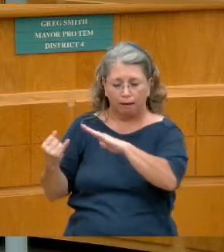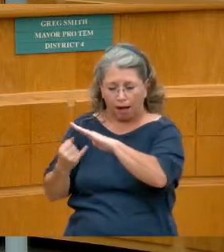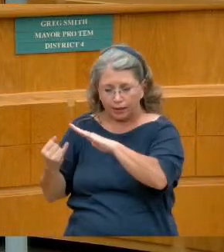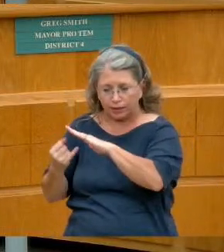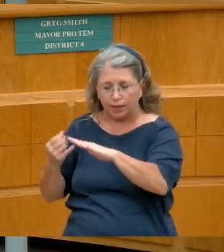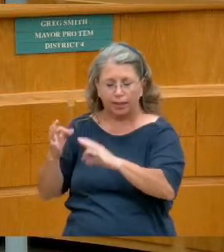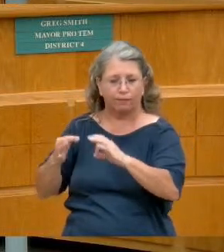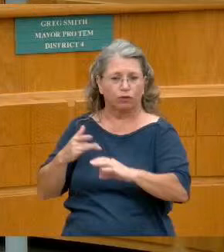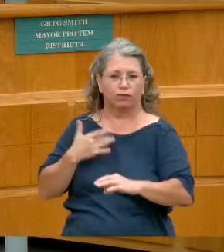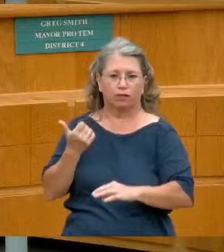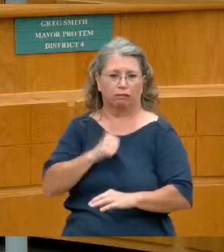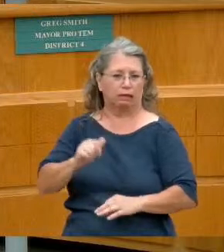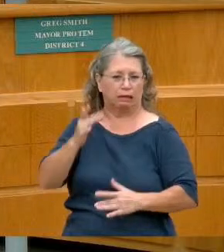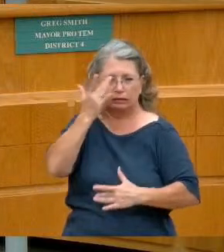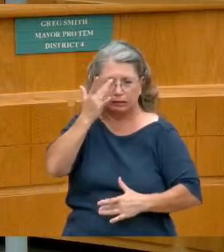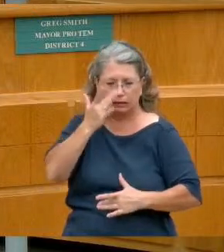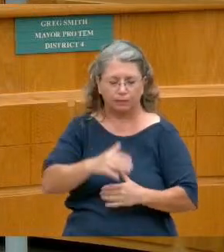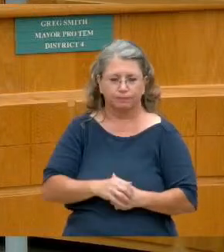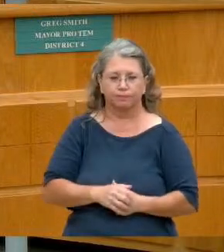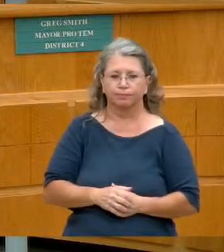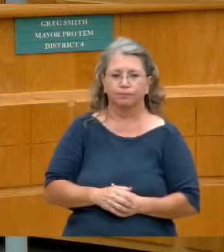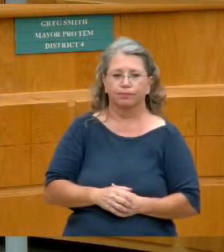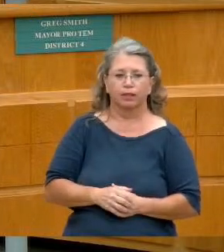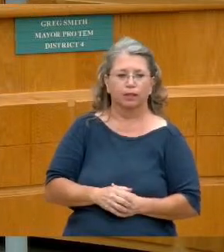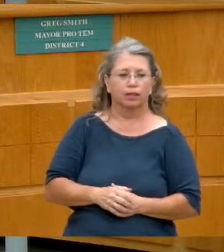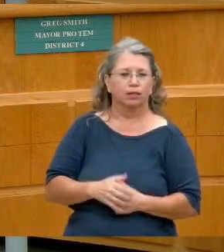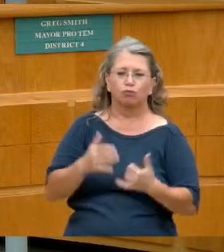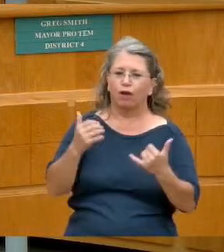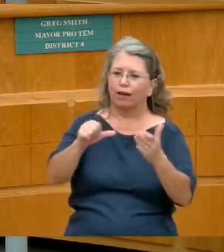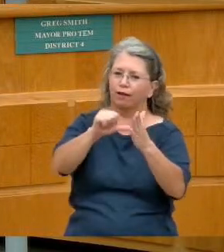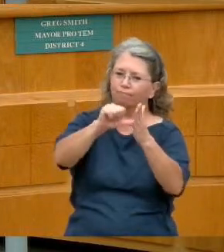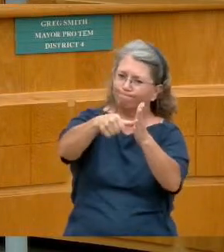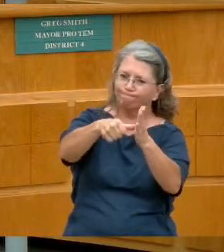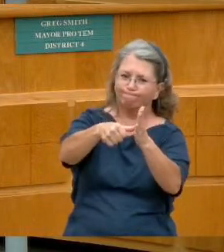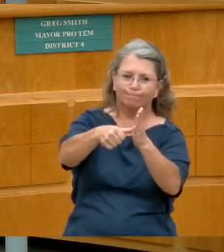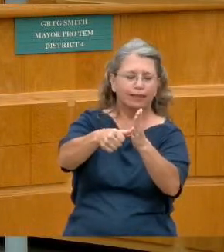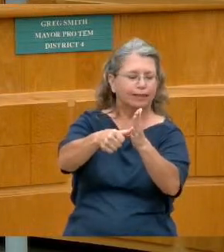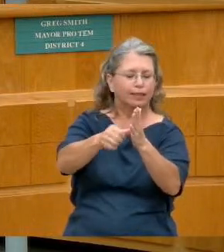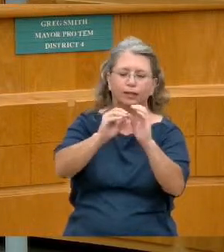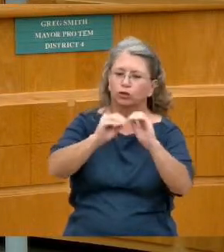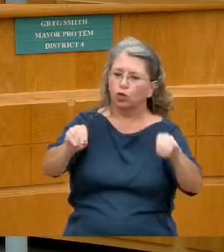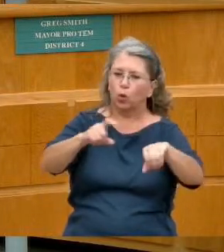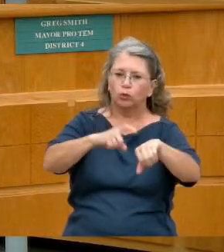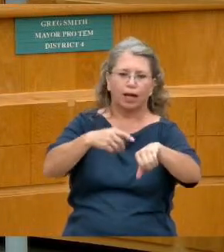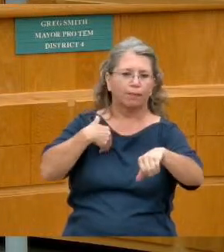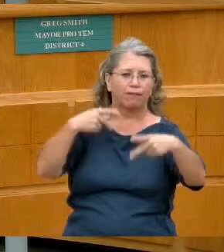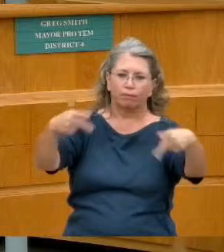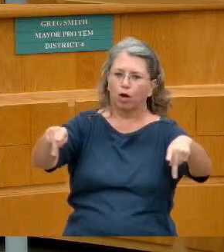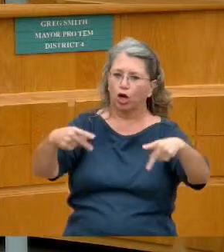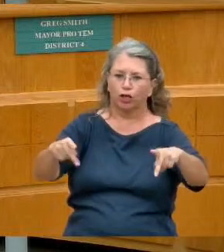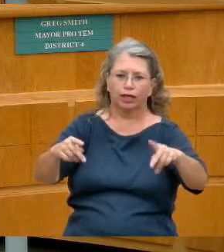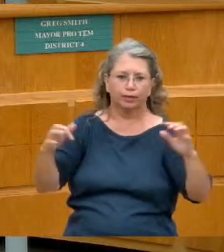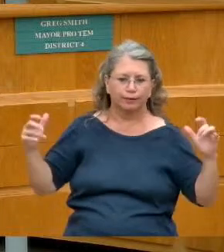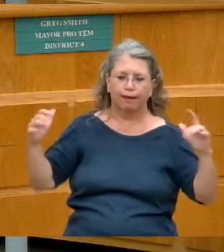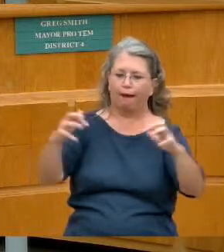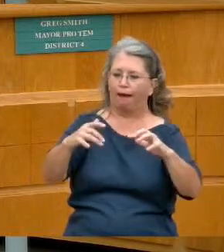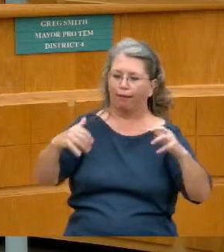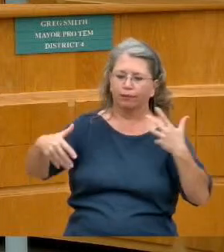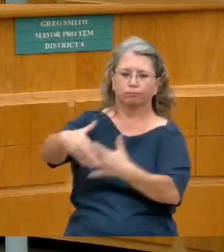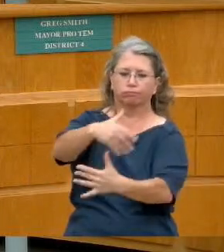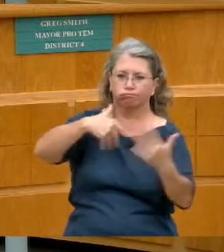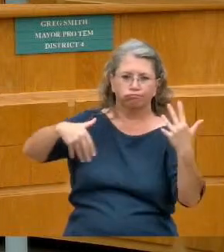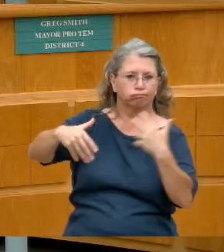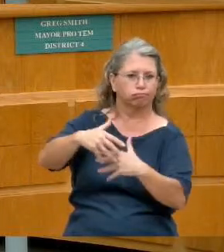Right now, I'm really going to emphasize this. It's not the time to have a party right now in the Coastal Bend area or in Texas in